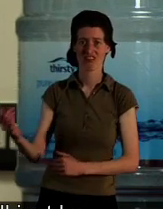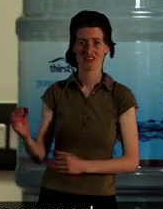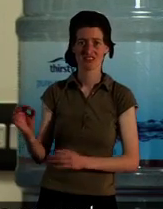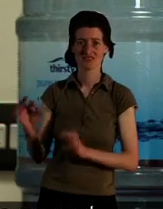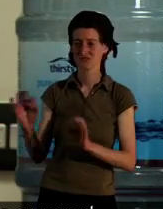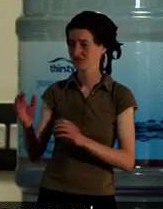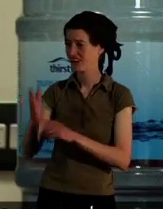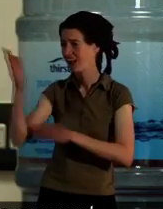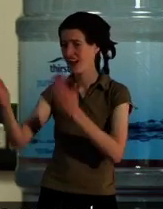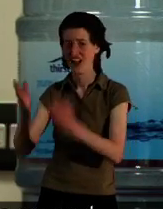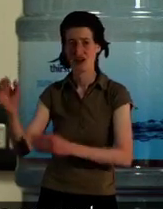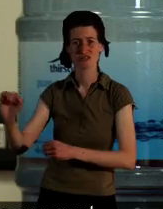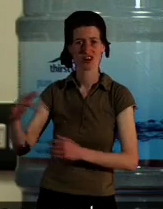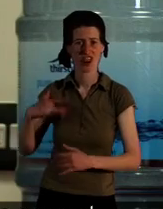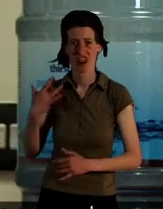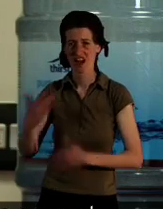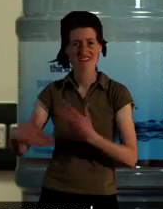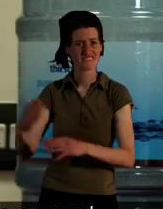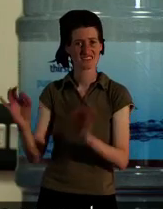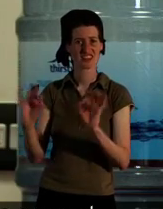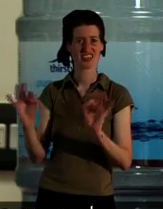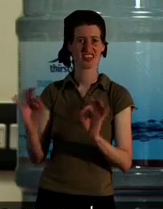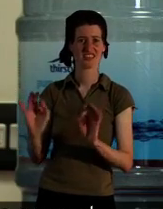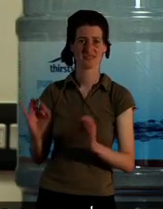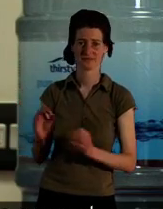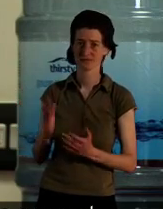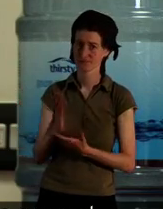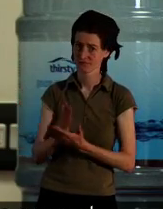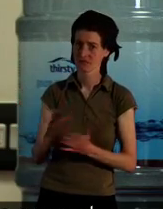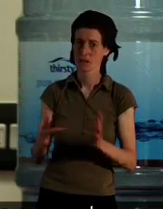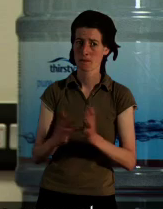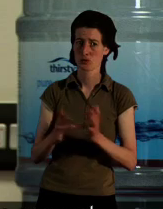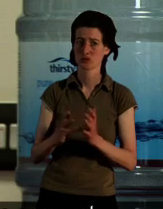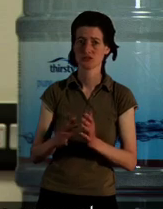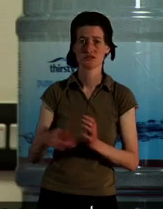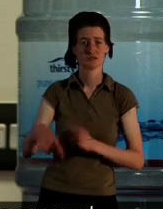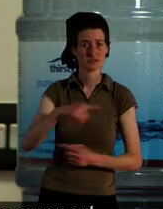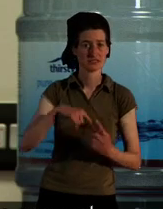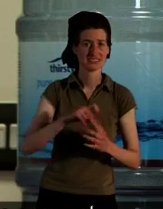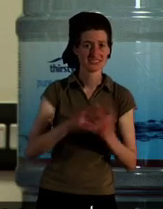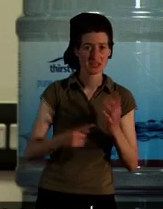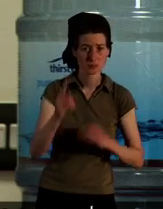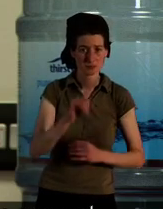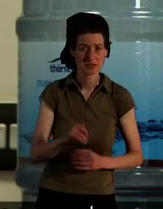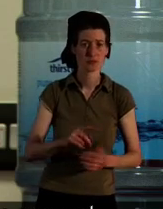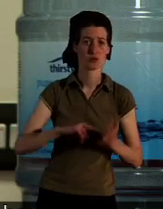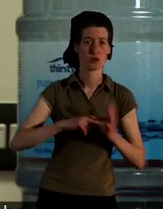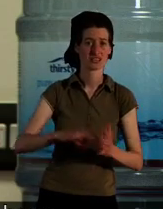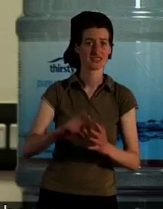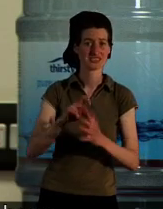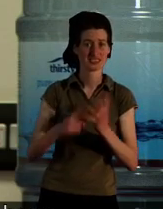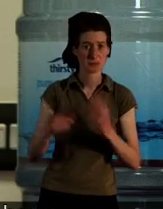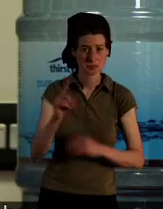remain living independently in their houses with no support and no way of doing the life they want to live, living the life they want to